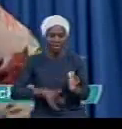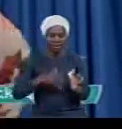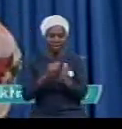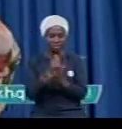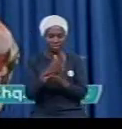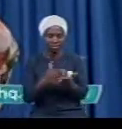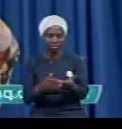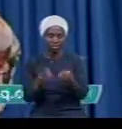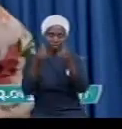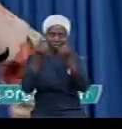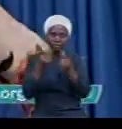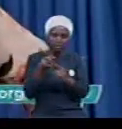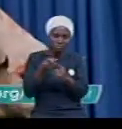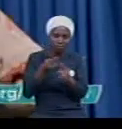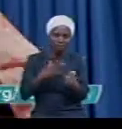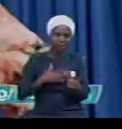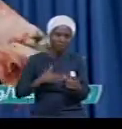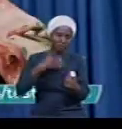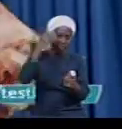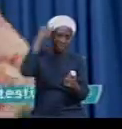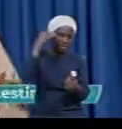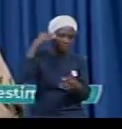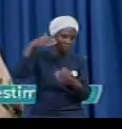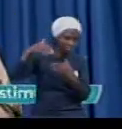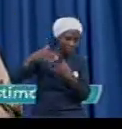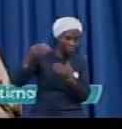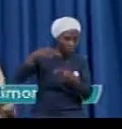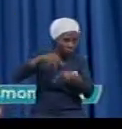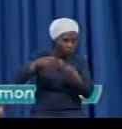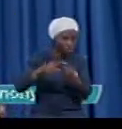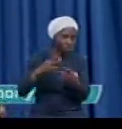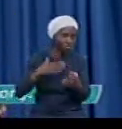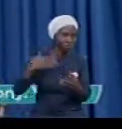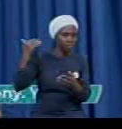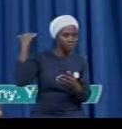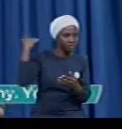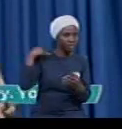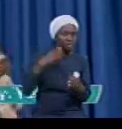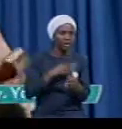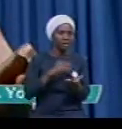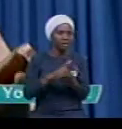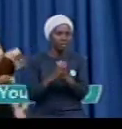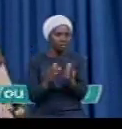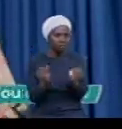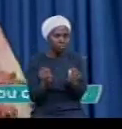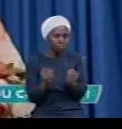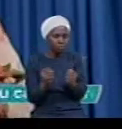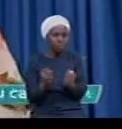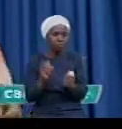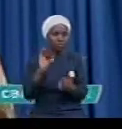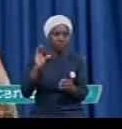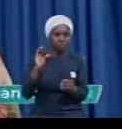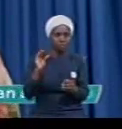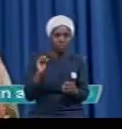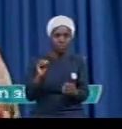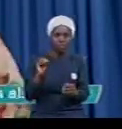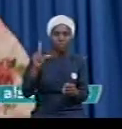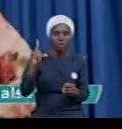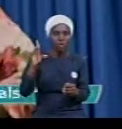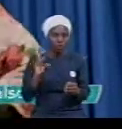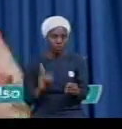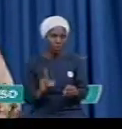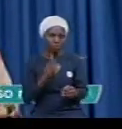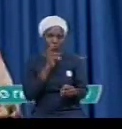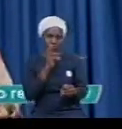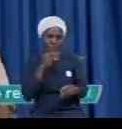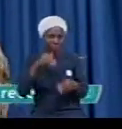bi eyin mi o si tutu bi igba te eyan pasi omi tutu sinu are eyan mo gbogbo nu fe be ni gbogbo ara